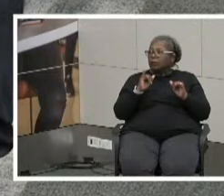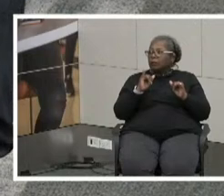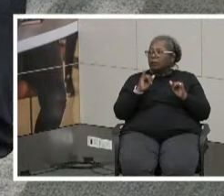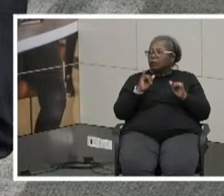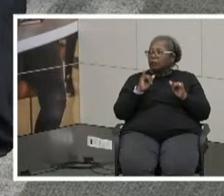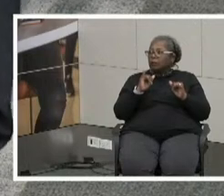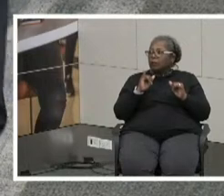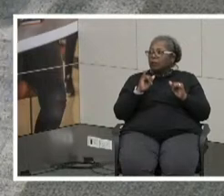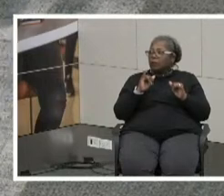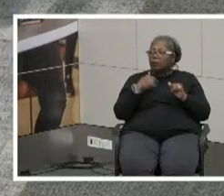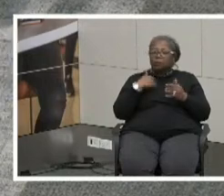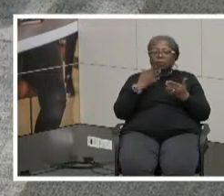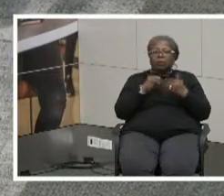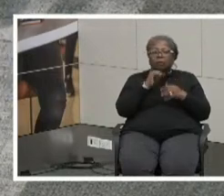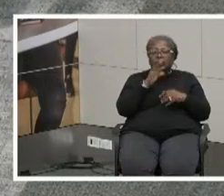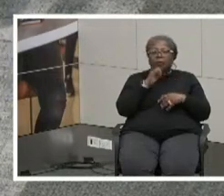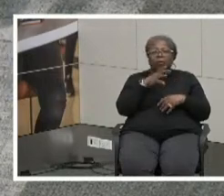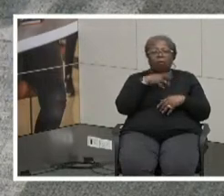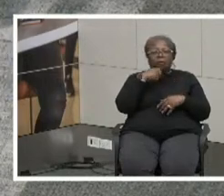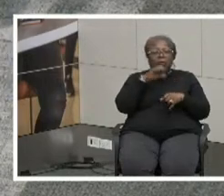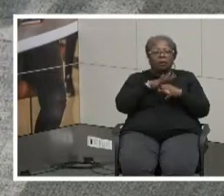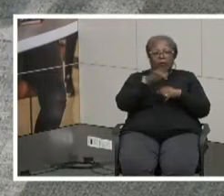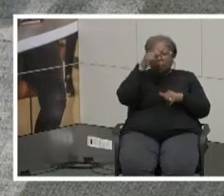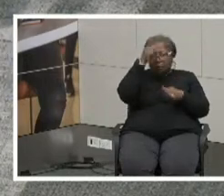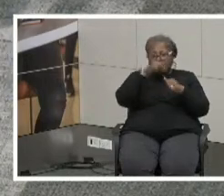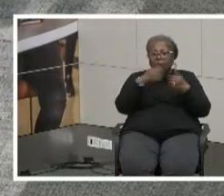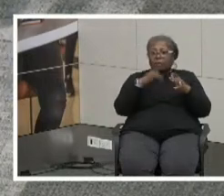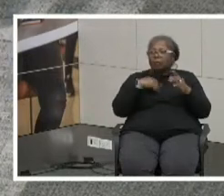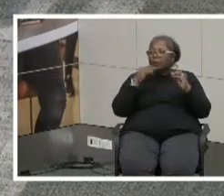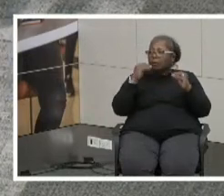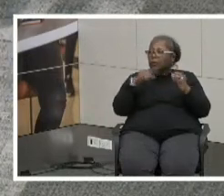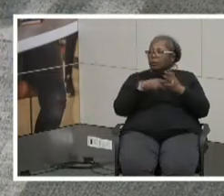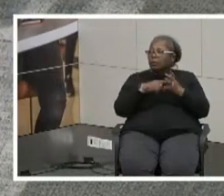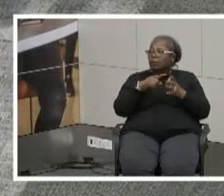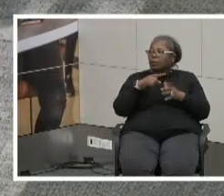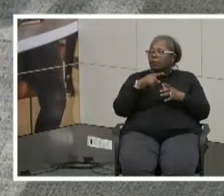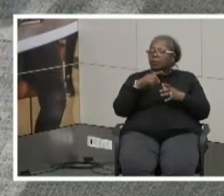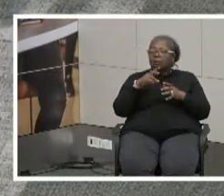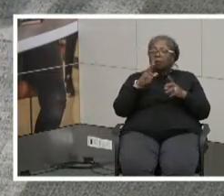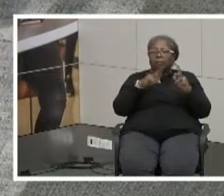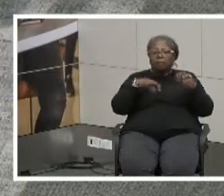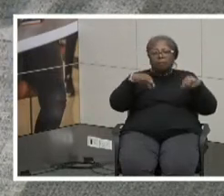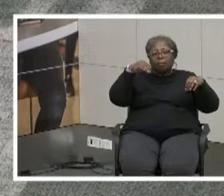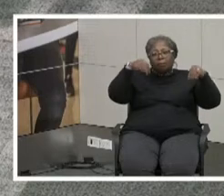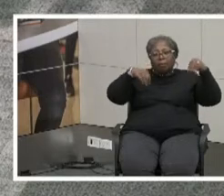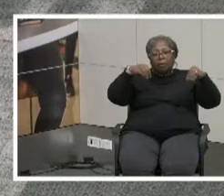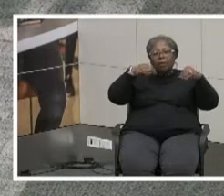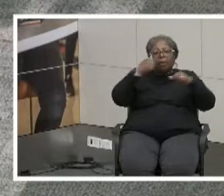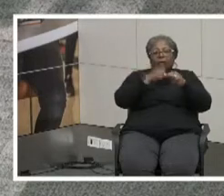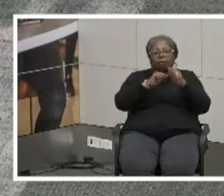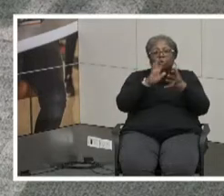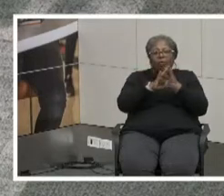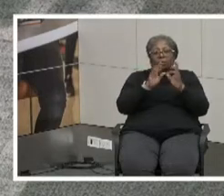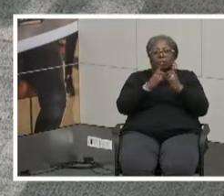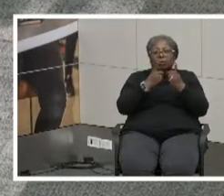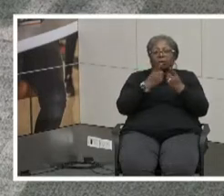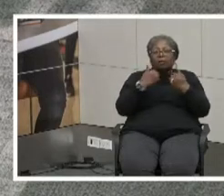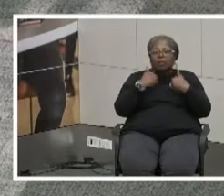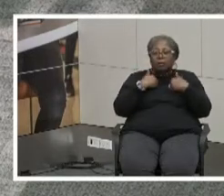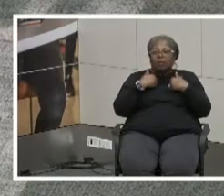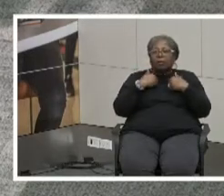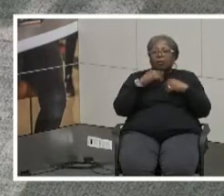yeah we may not be old enough to remember but allow me to educate these puppets every school district ows its existence to their